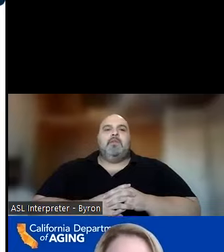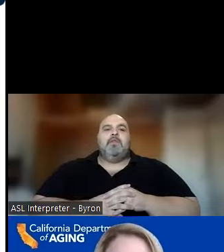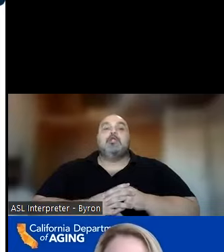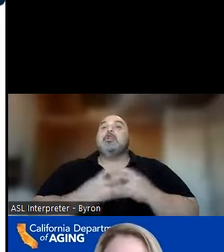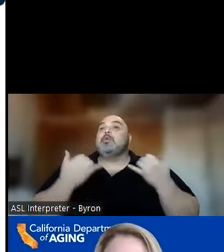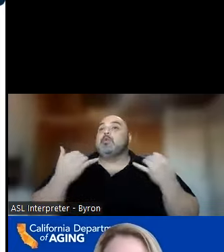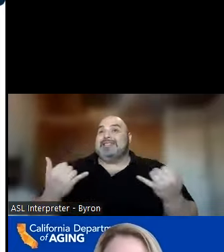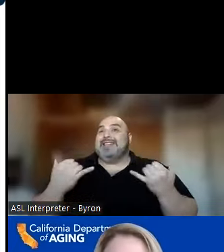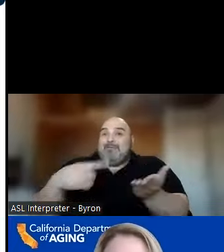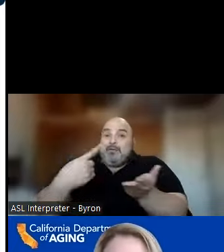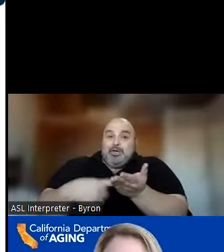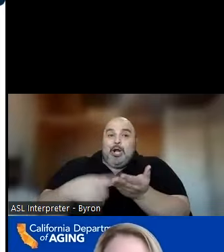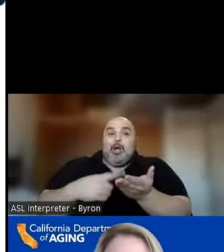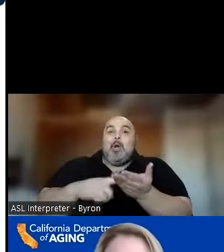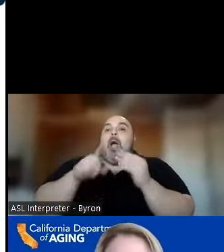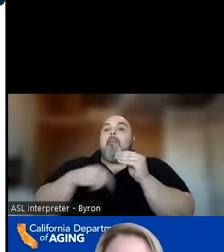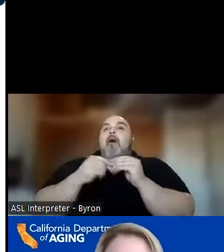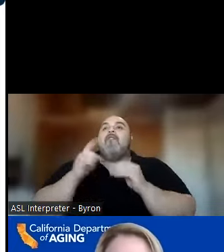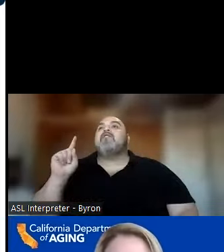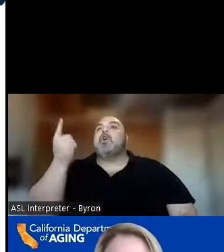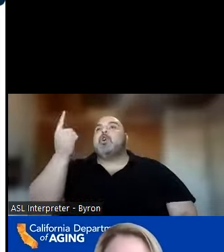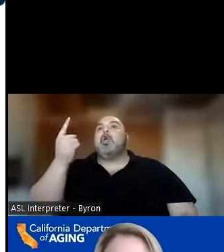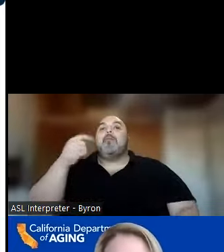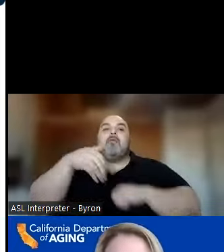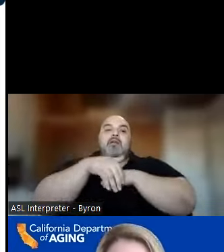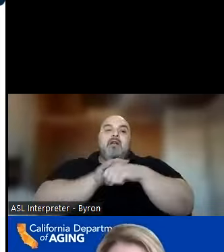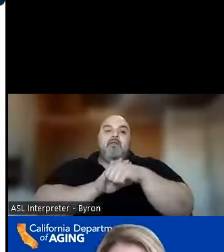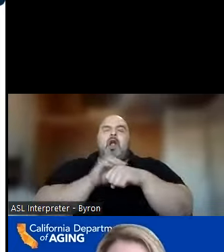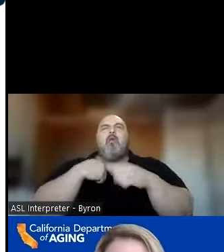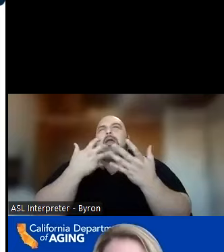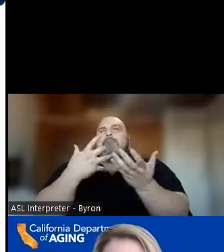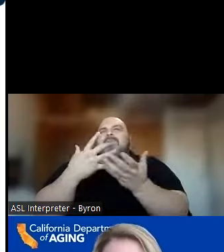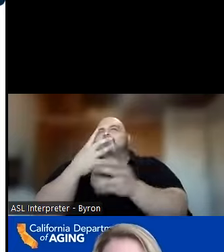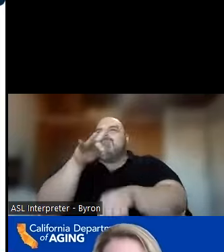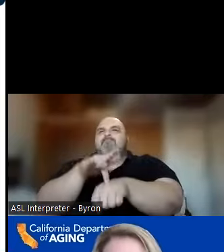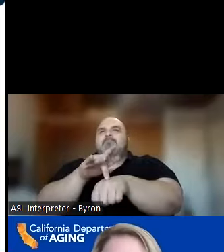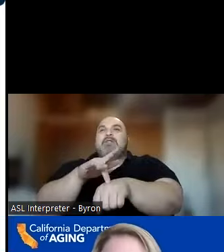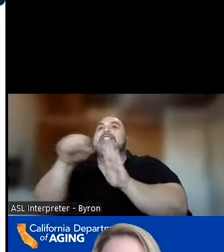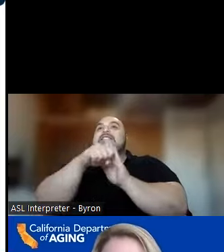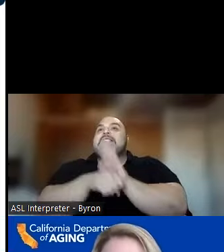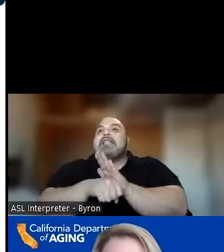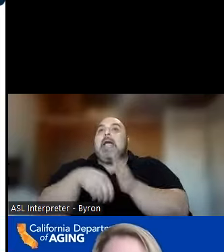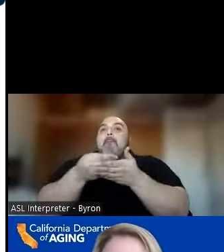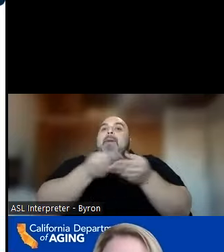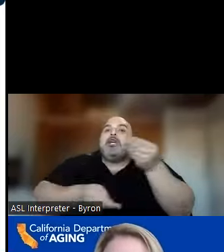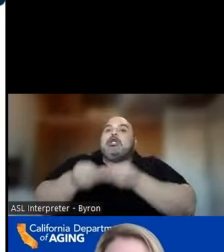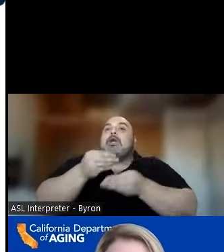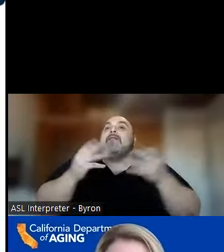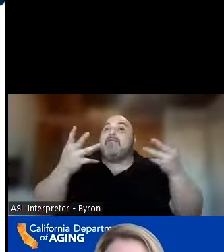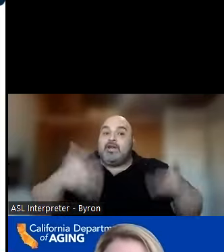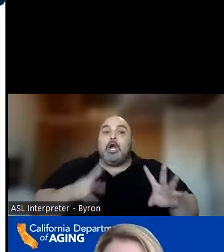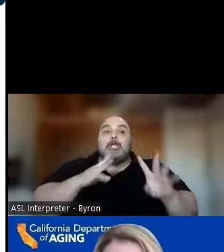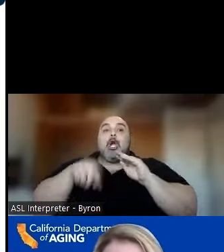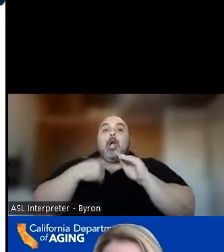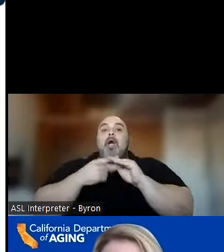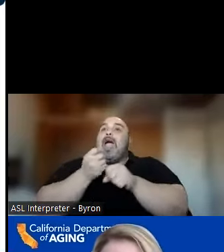talk about today is first, we'll be covering, I want to touch first on the state budget, but then also talk about our